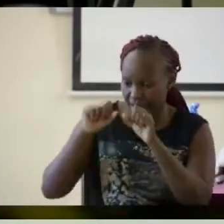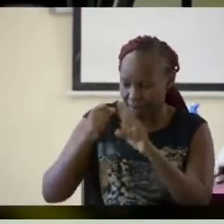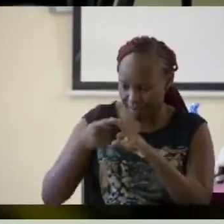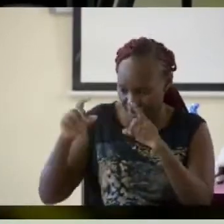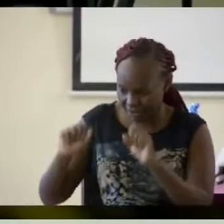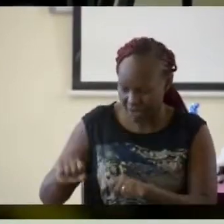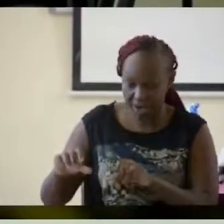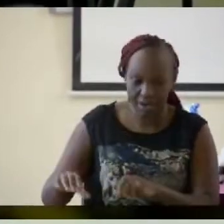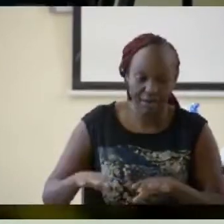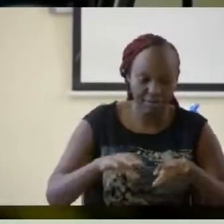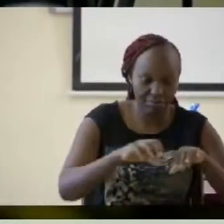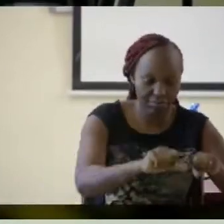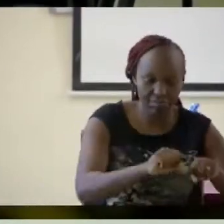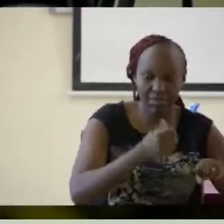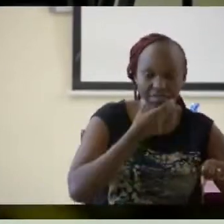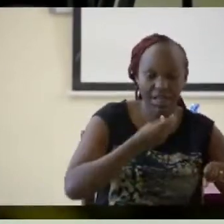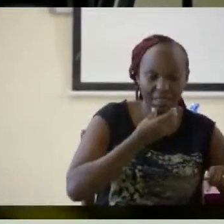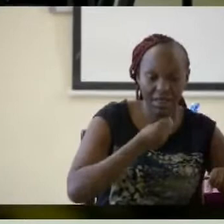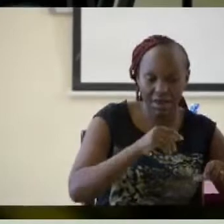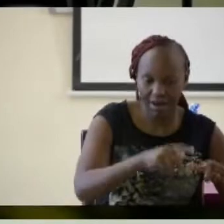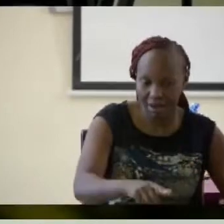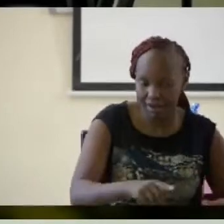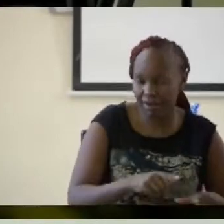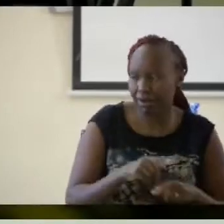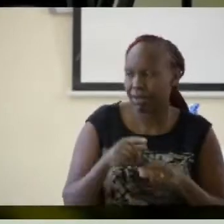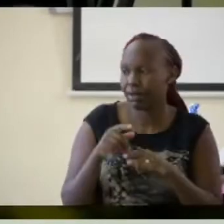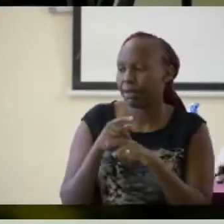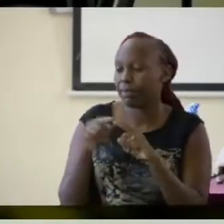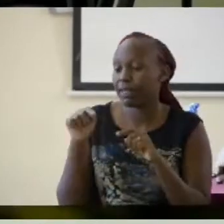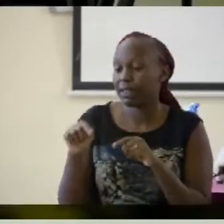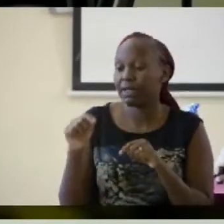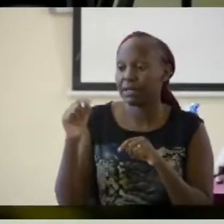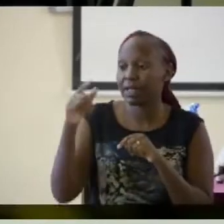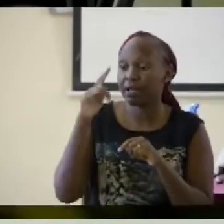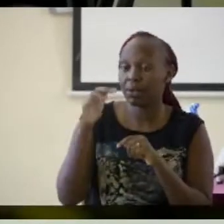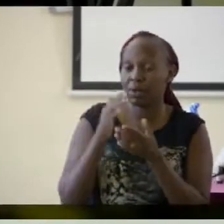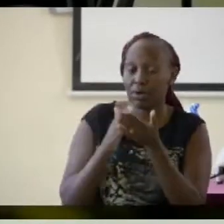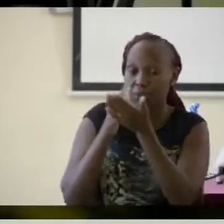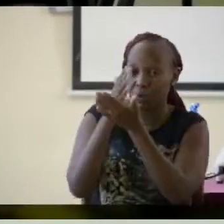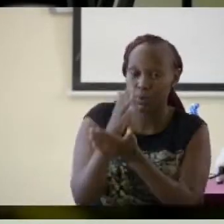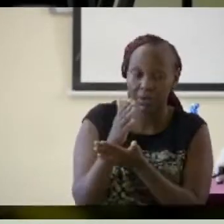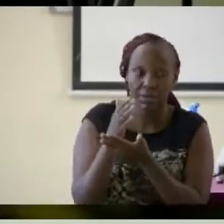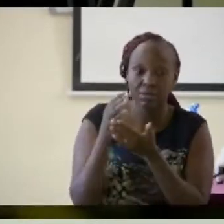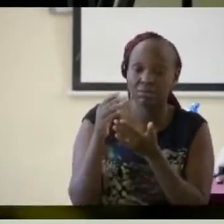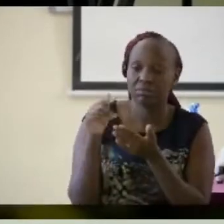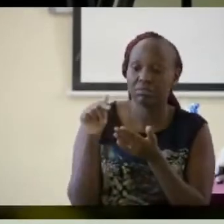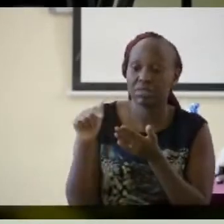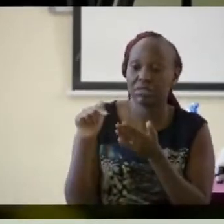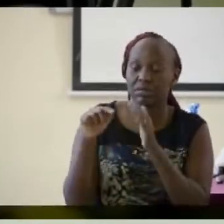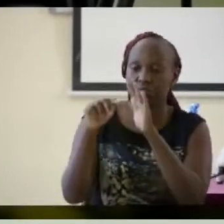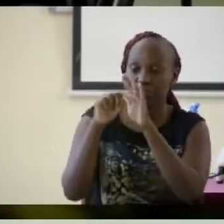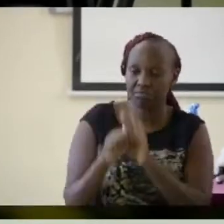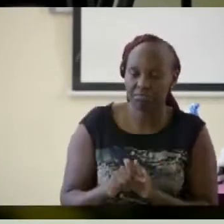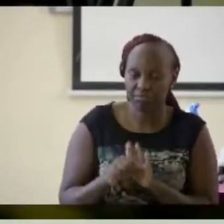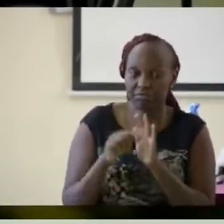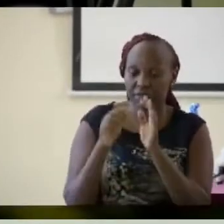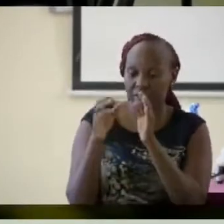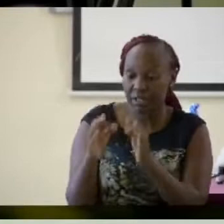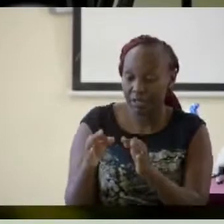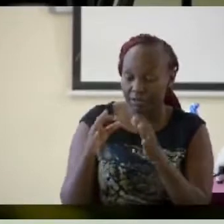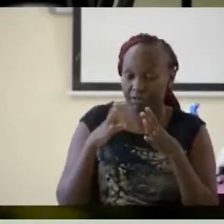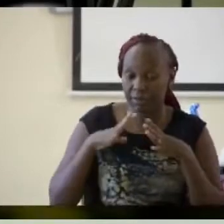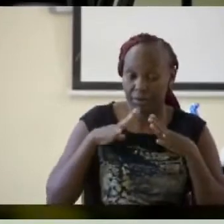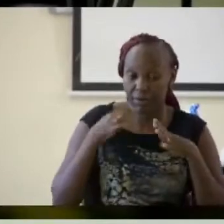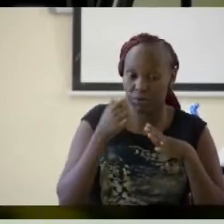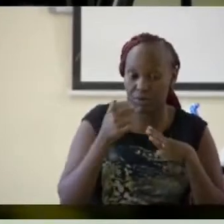land from their natal homes. But that legal right is nugatory if the